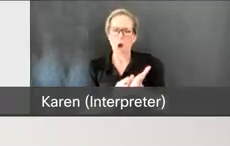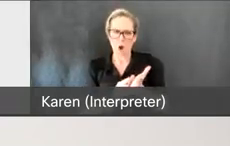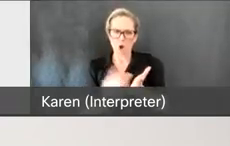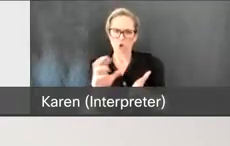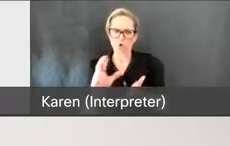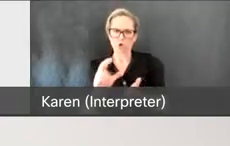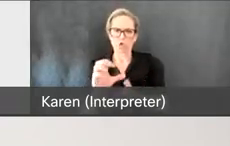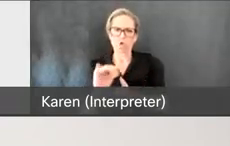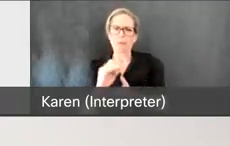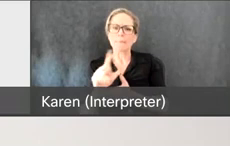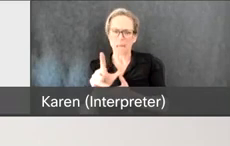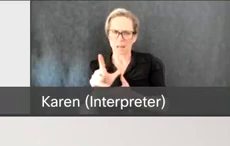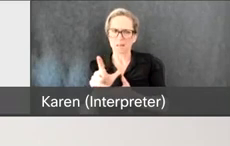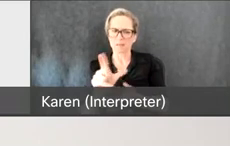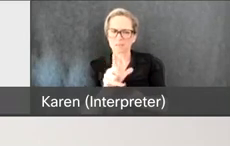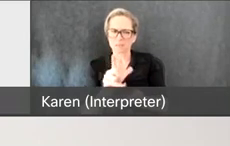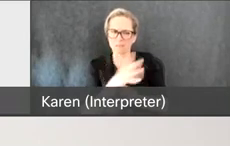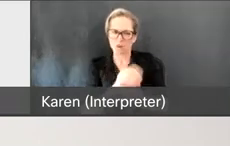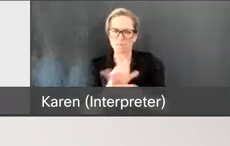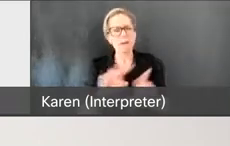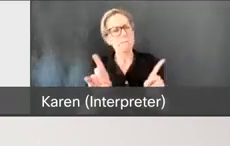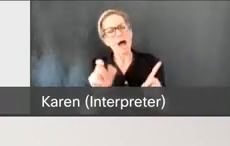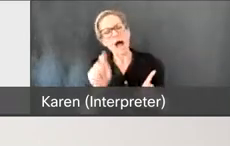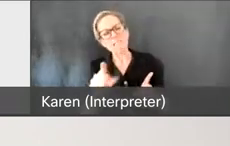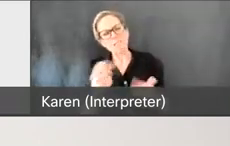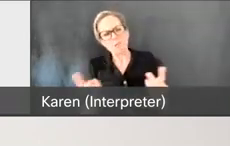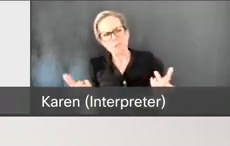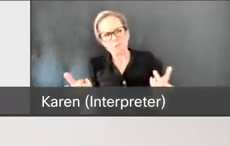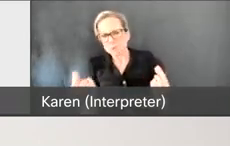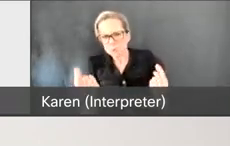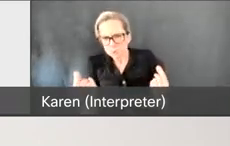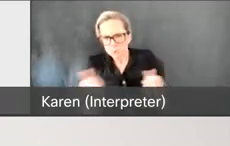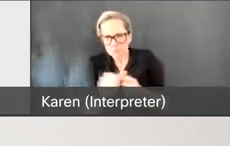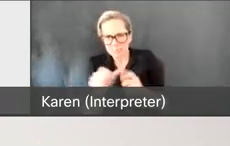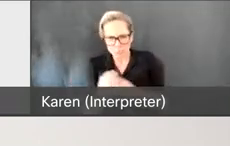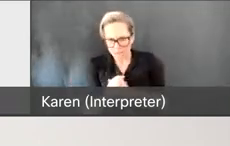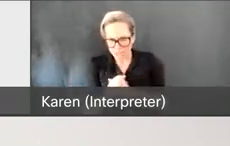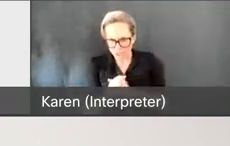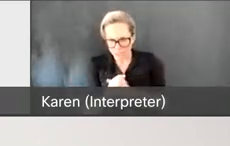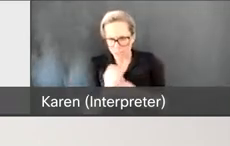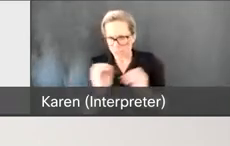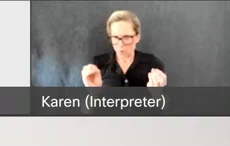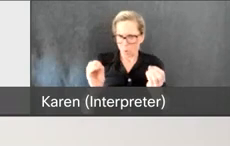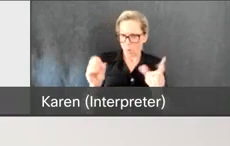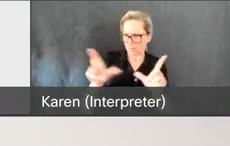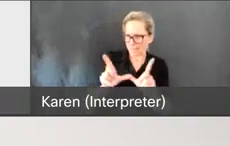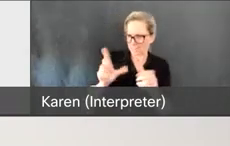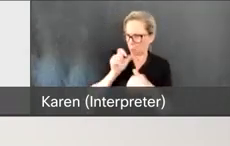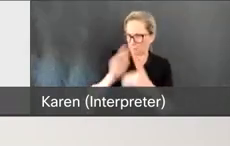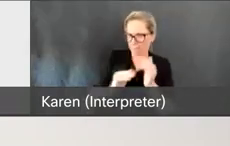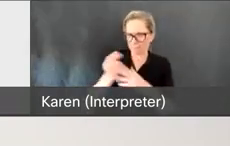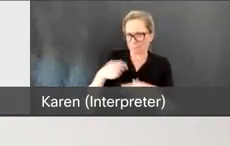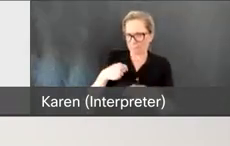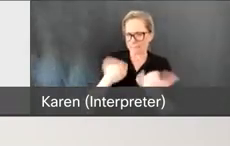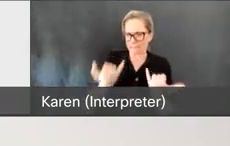factor on that. But I want to hear what I can do with those cases once that is Yeah, everything.